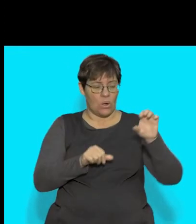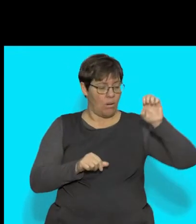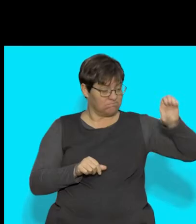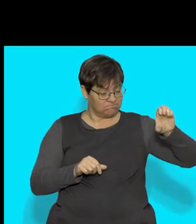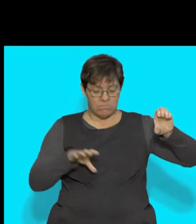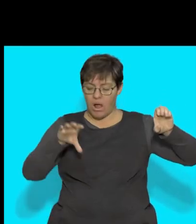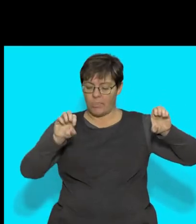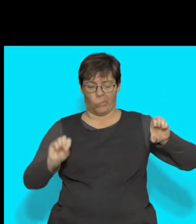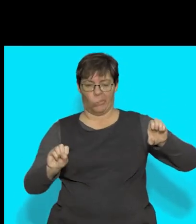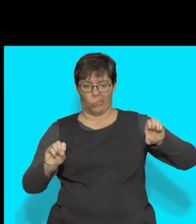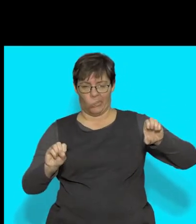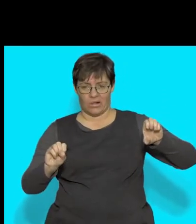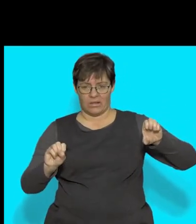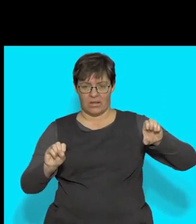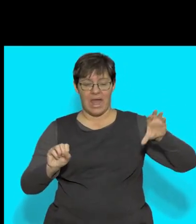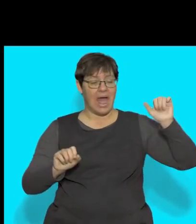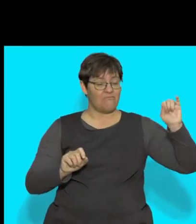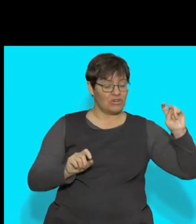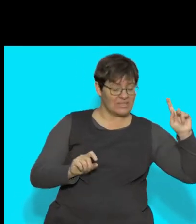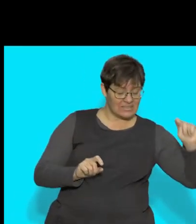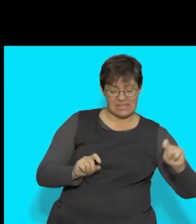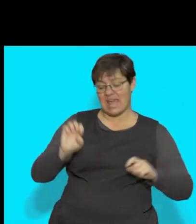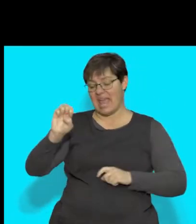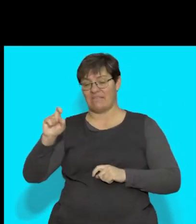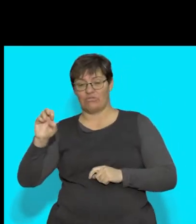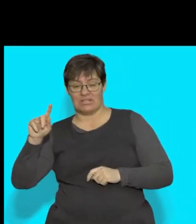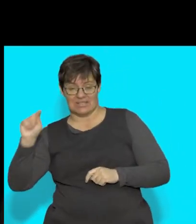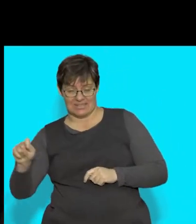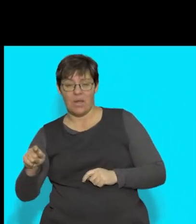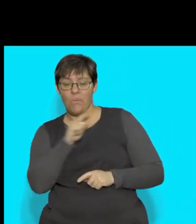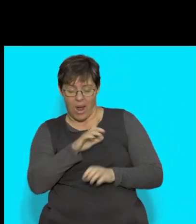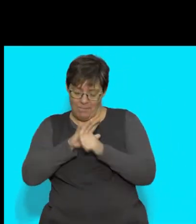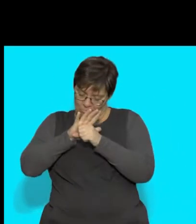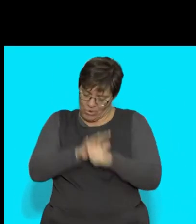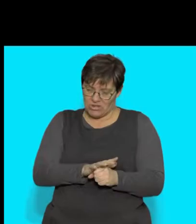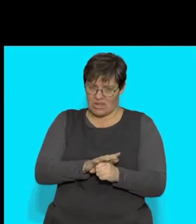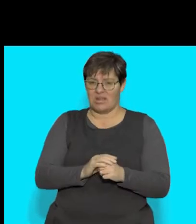between the afferent and efferent. And that leads to pressure,